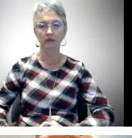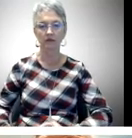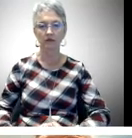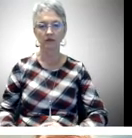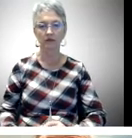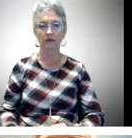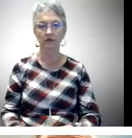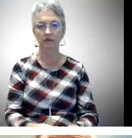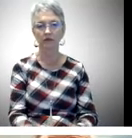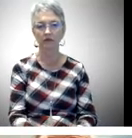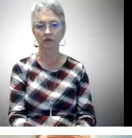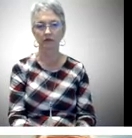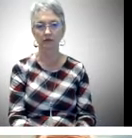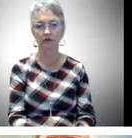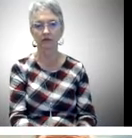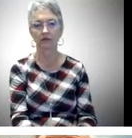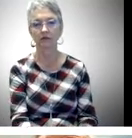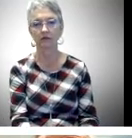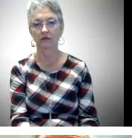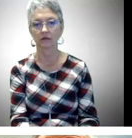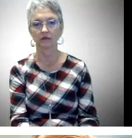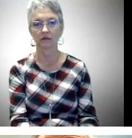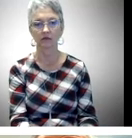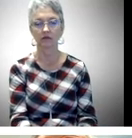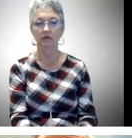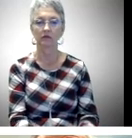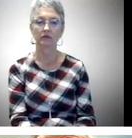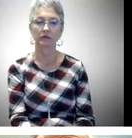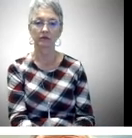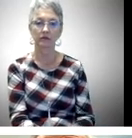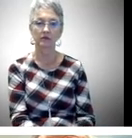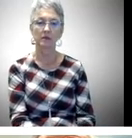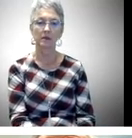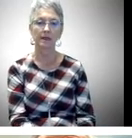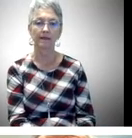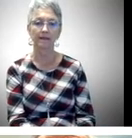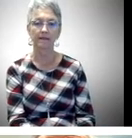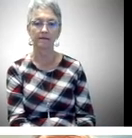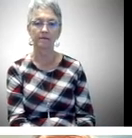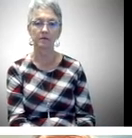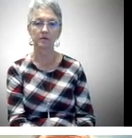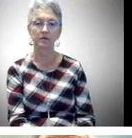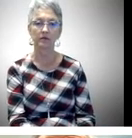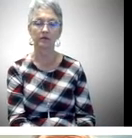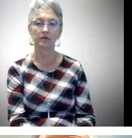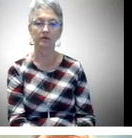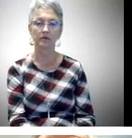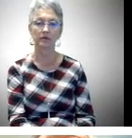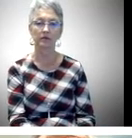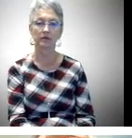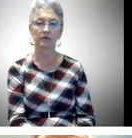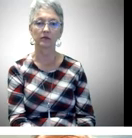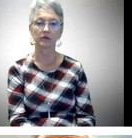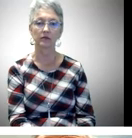duty. So now in Texas, back in 2017, the legislature made it clear that there